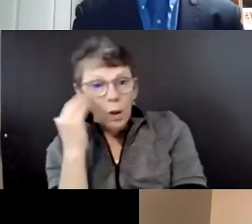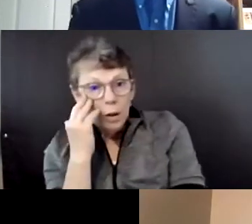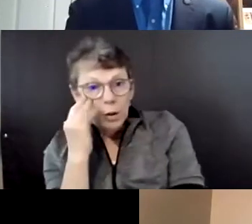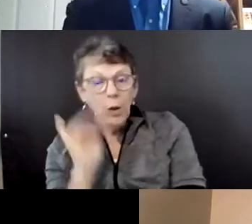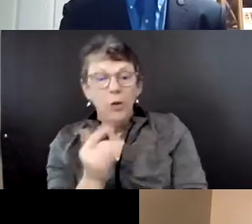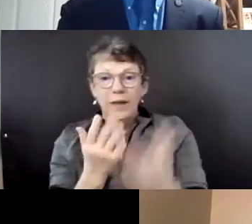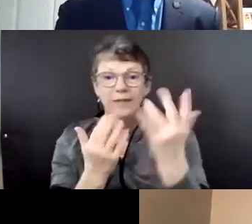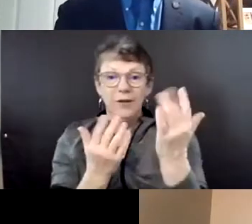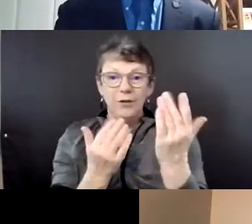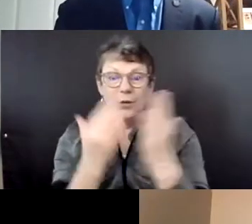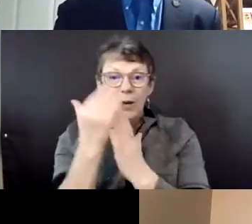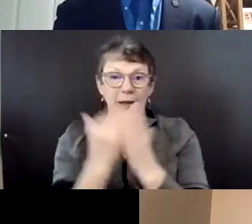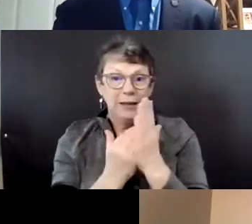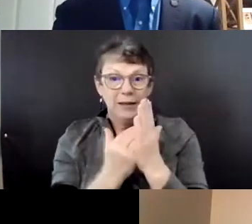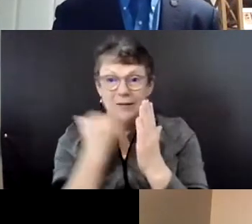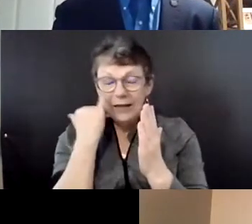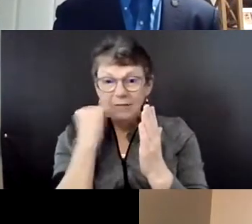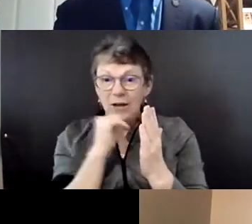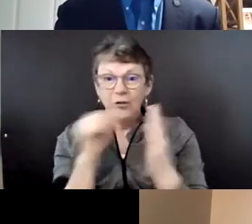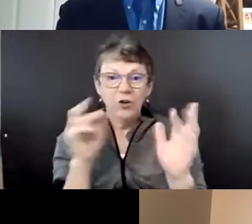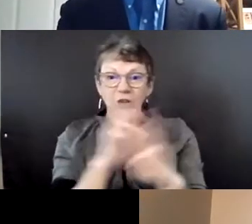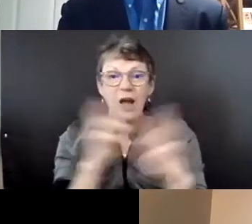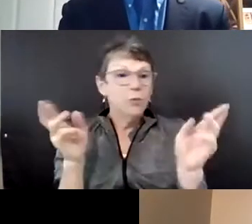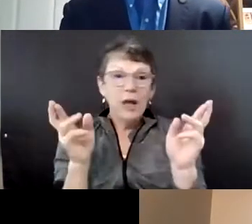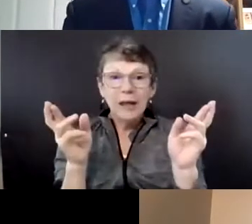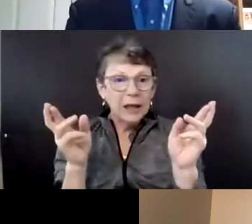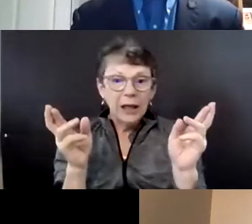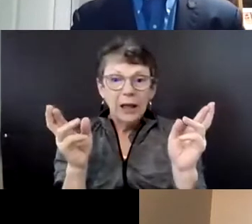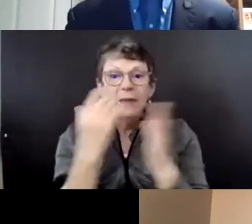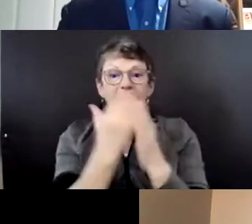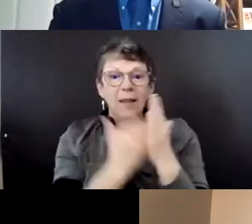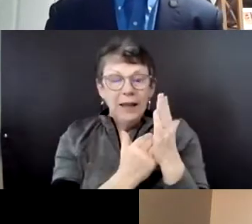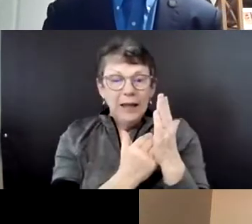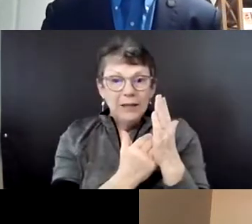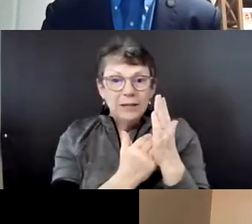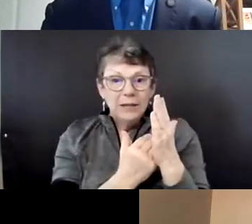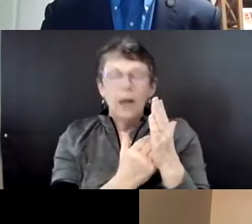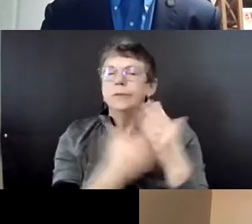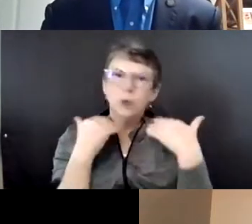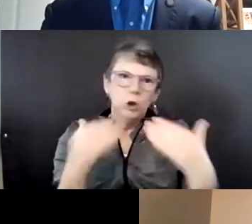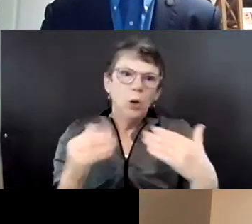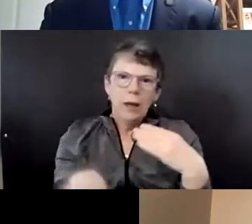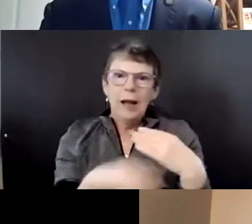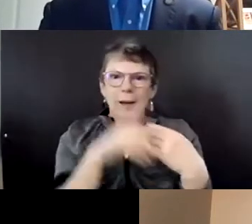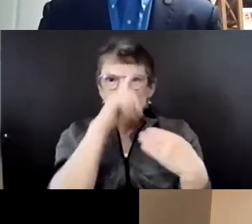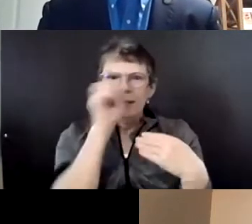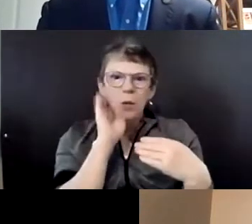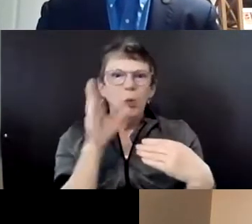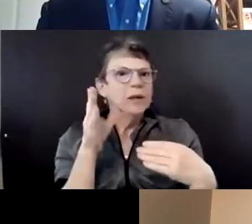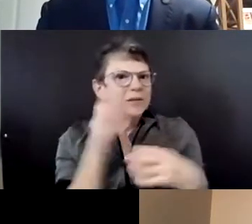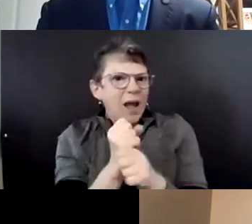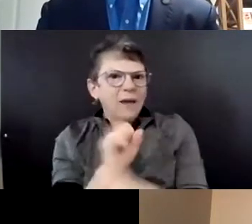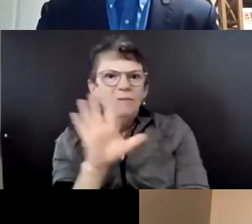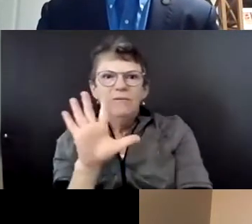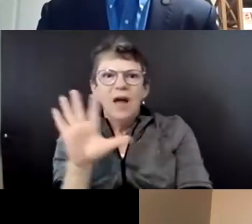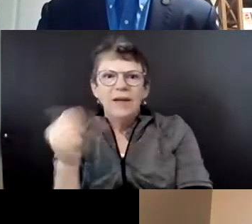even if you're not ready to be on that, you're like, okay, I want to be on this list because I know it's going to take me 5 years, 10 years. So how do